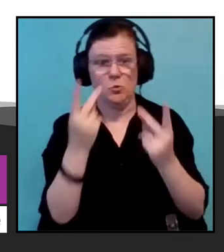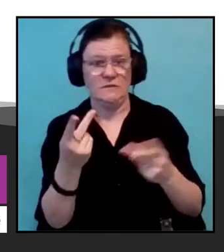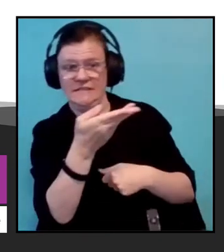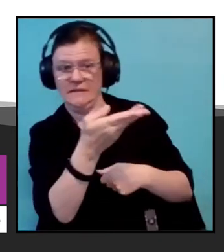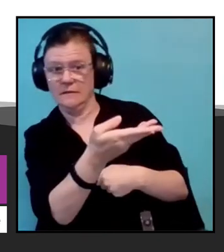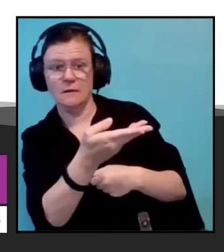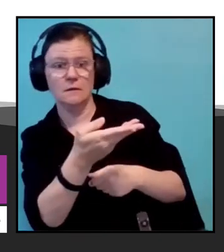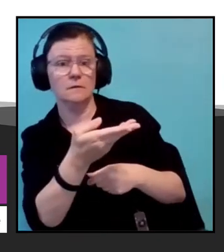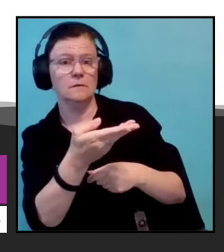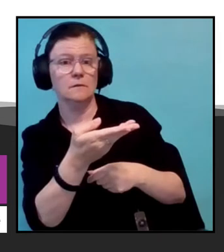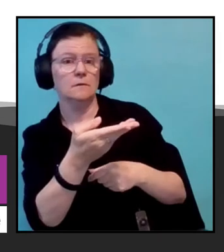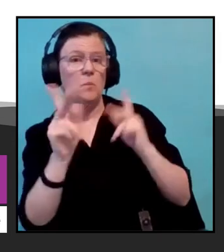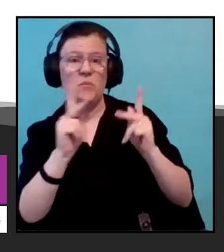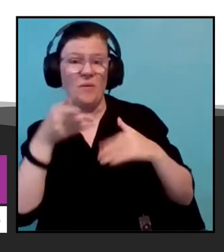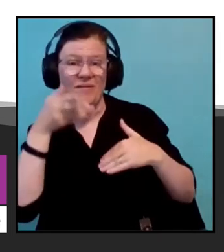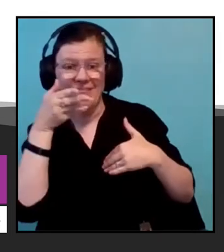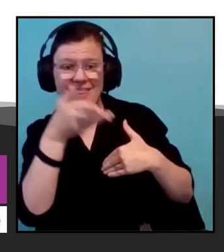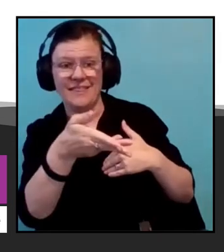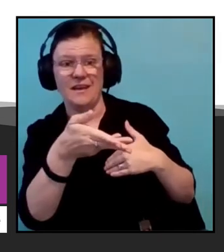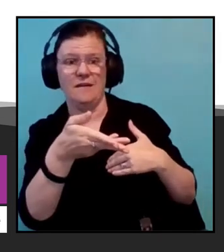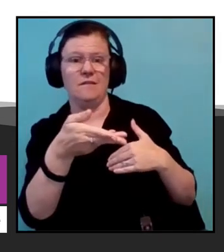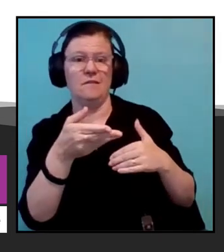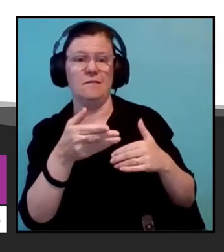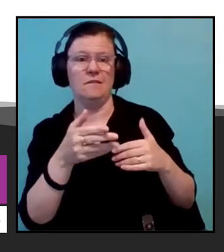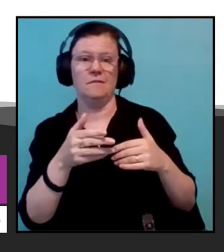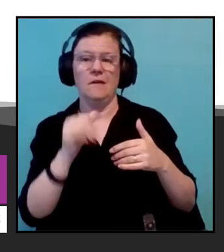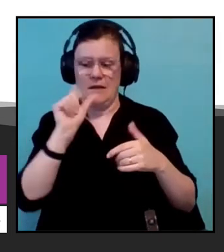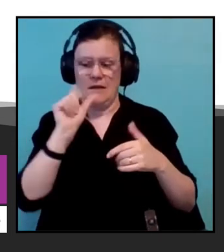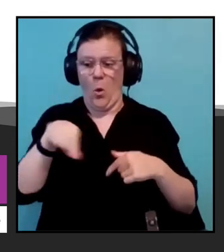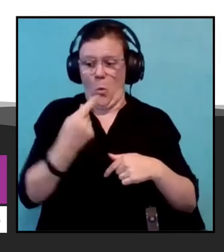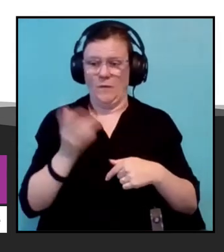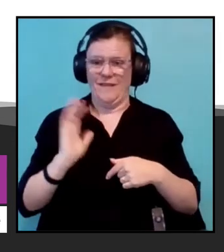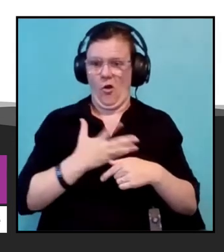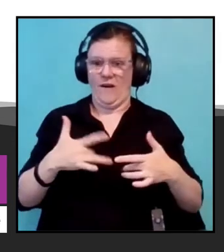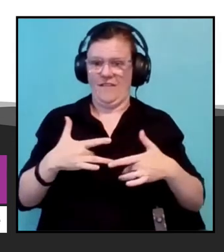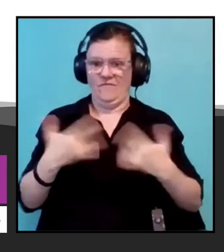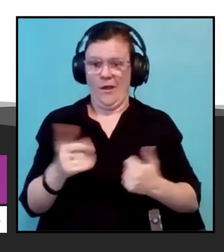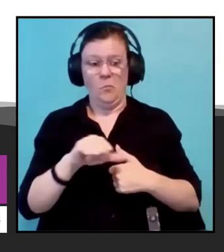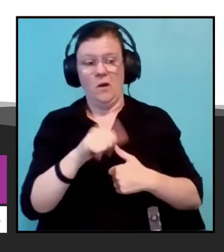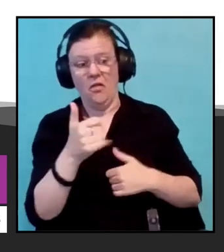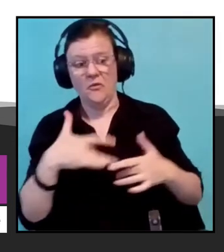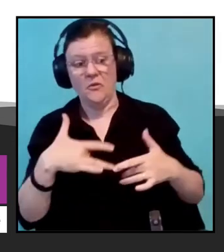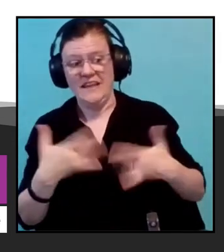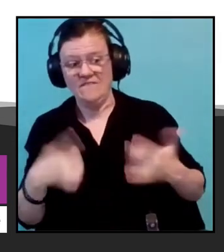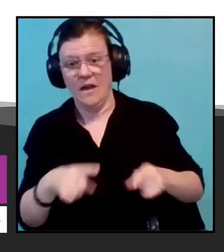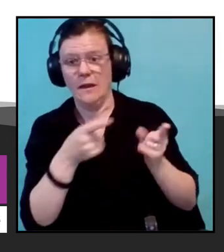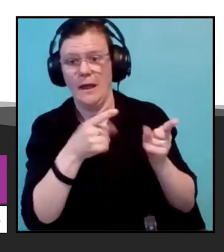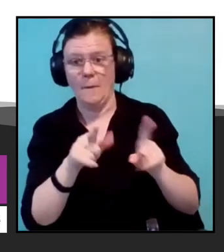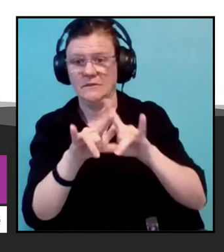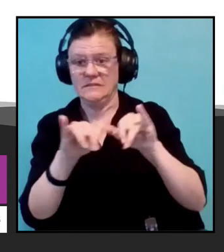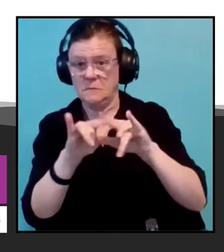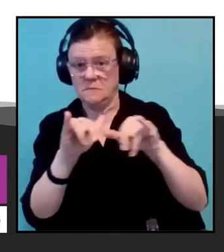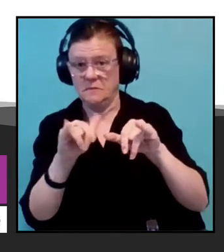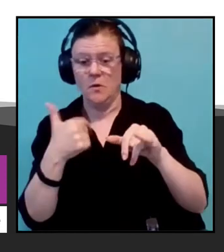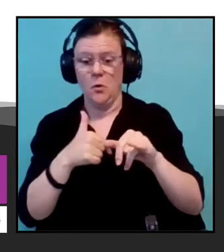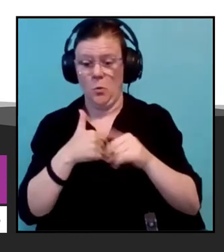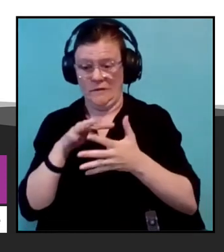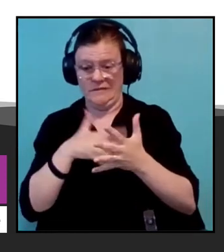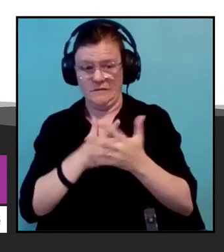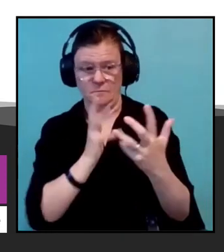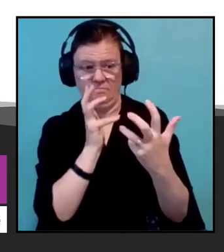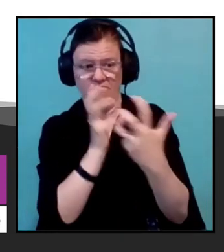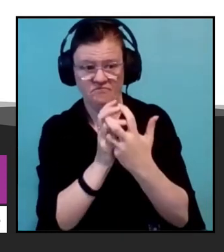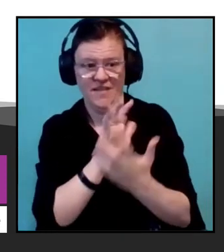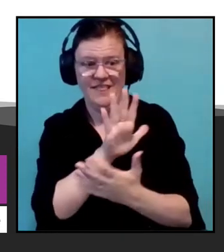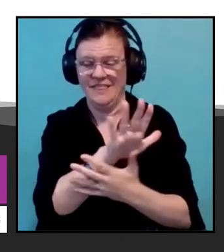this slide, is that we were part of a larger community event. So when we rescheduled, we actually rescheduled to an event that was